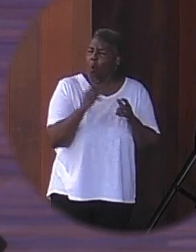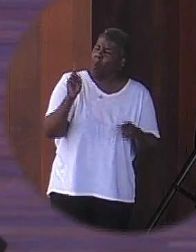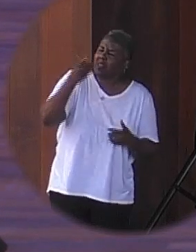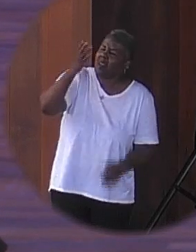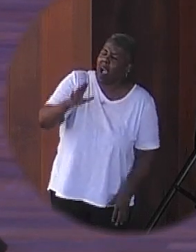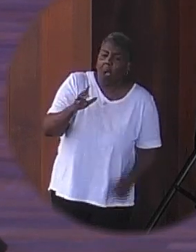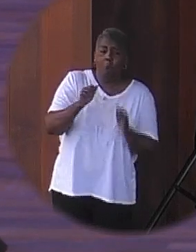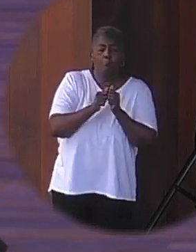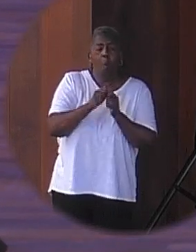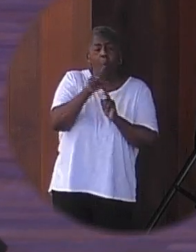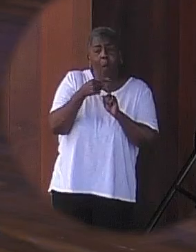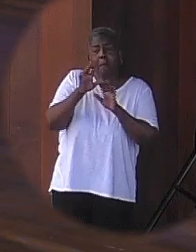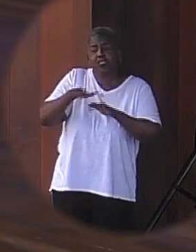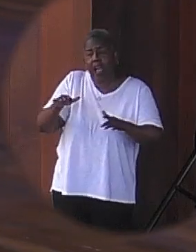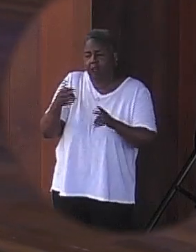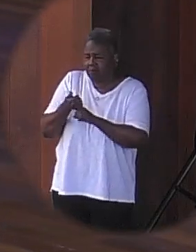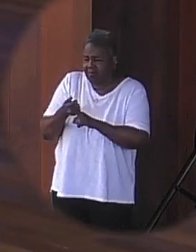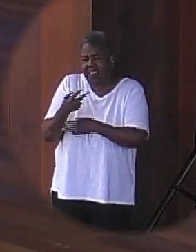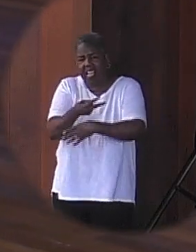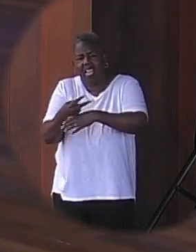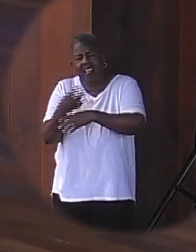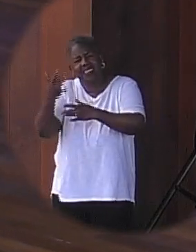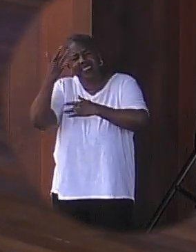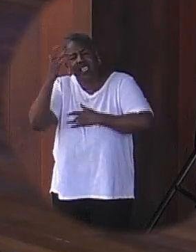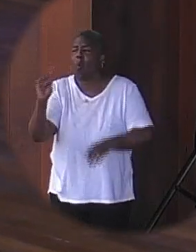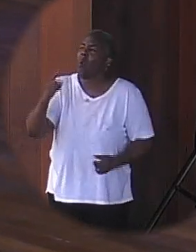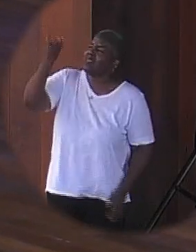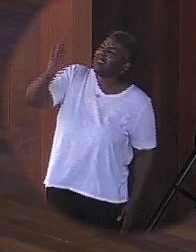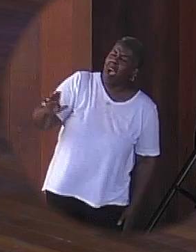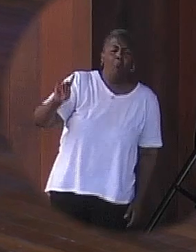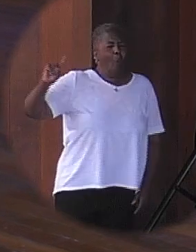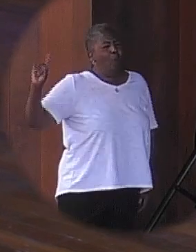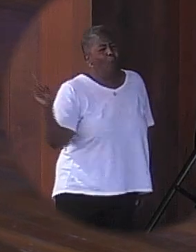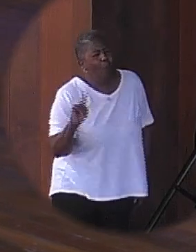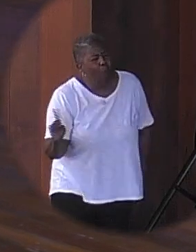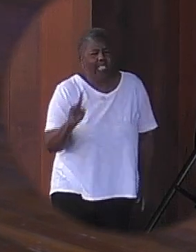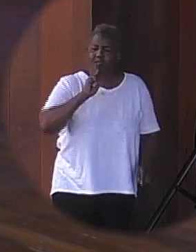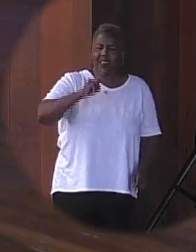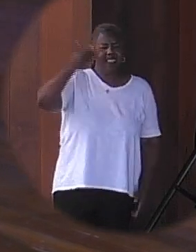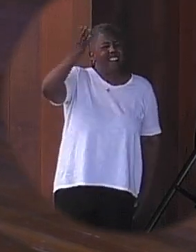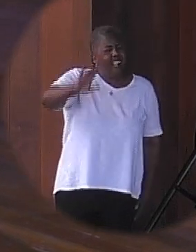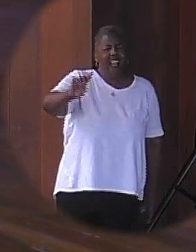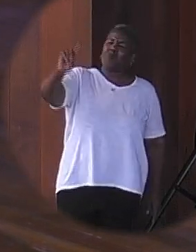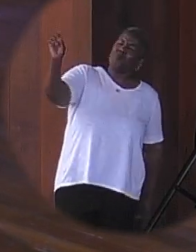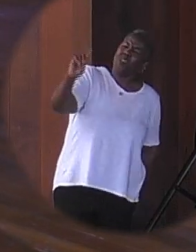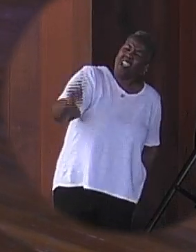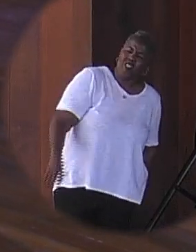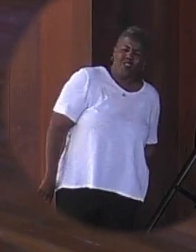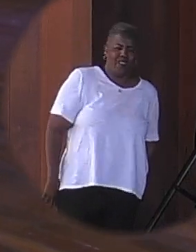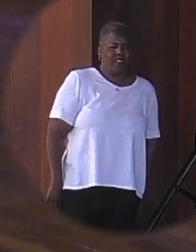my child lay sick, where was God? Where is God?